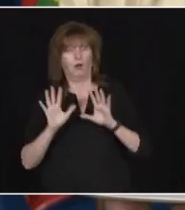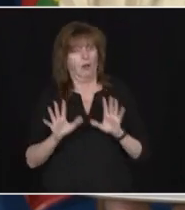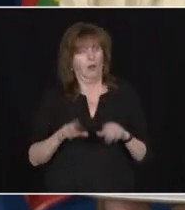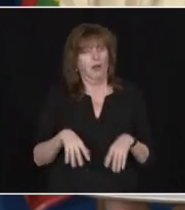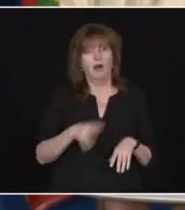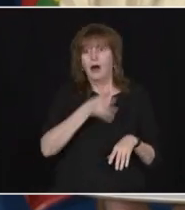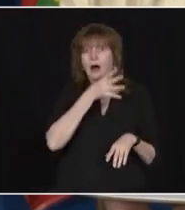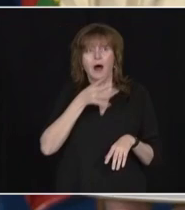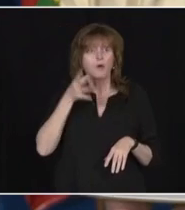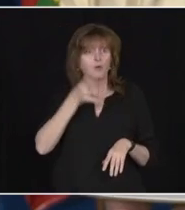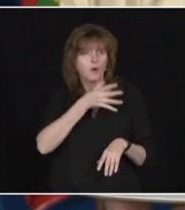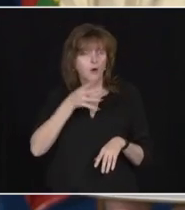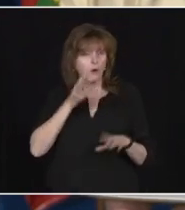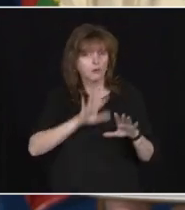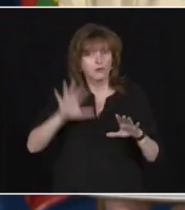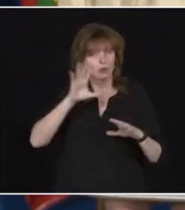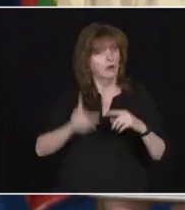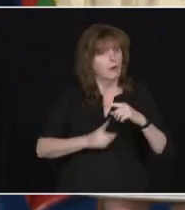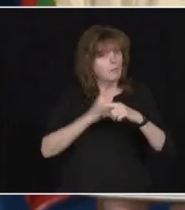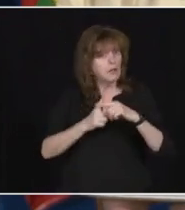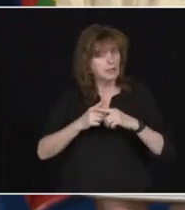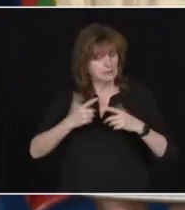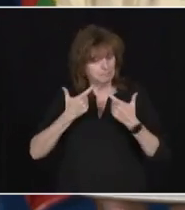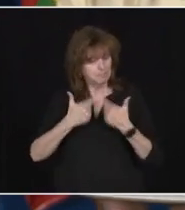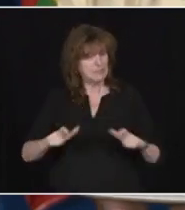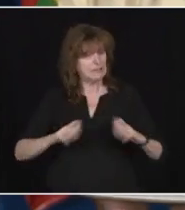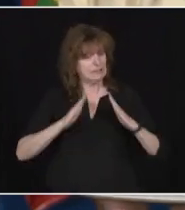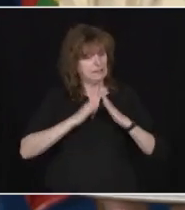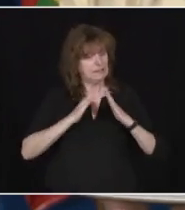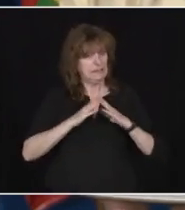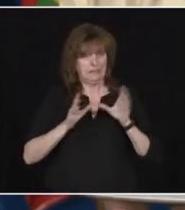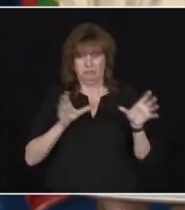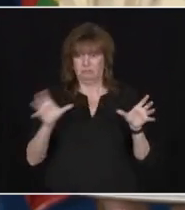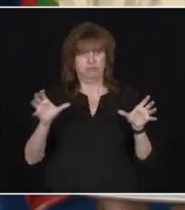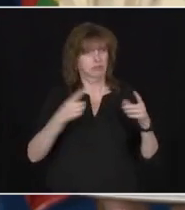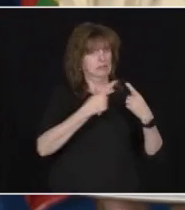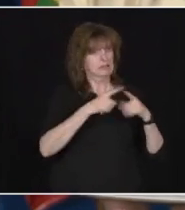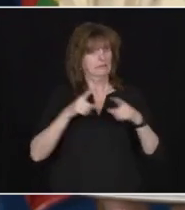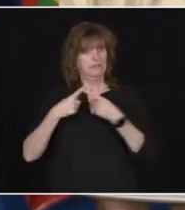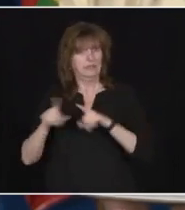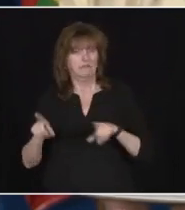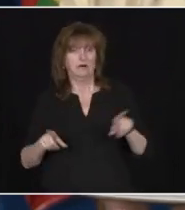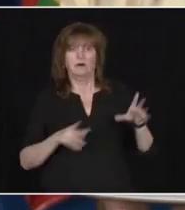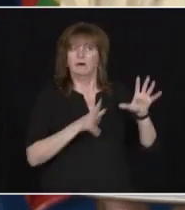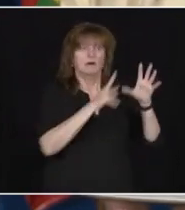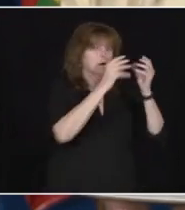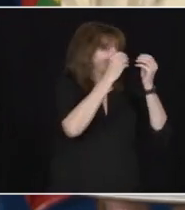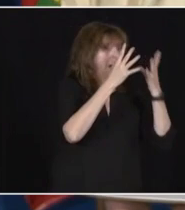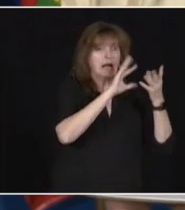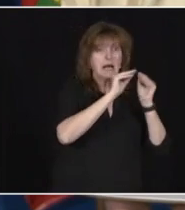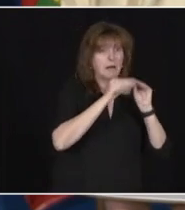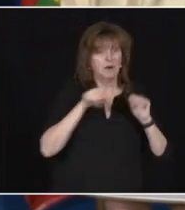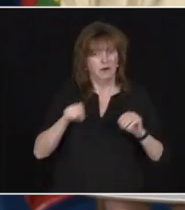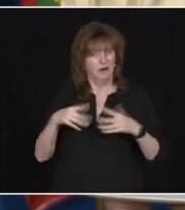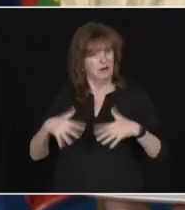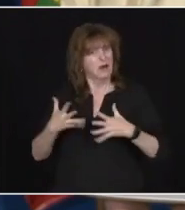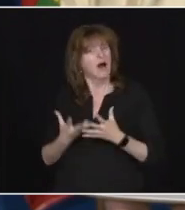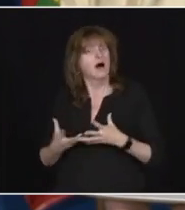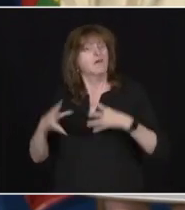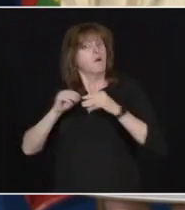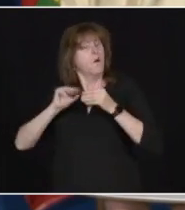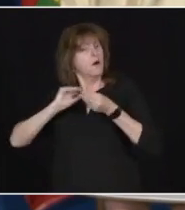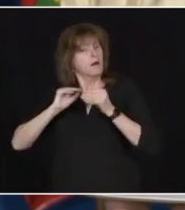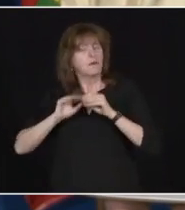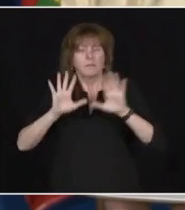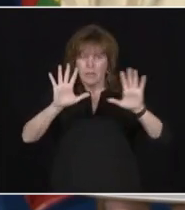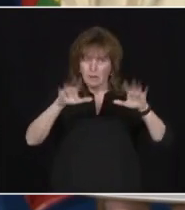as many cases. And I understand that. But right now, we have to be methodical. We have to be super cautious